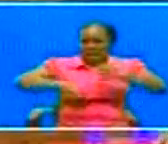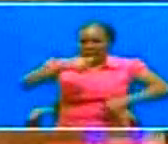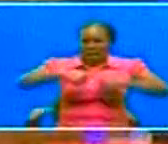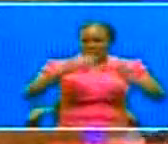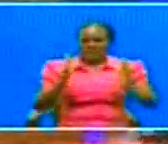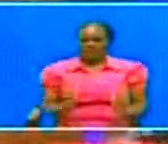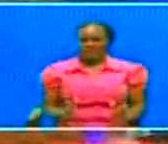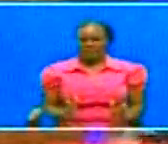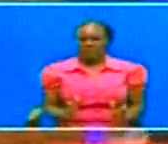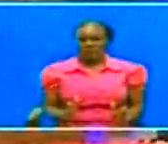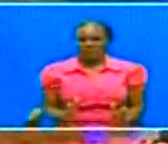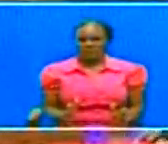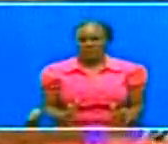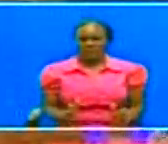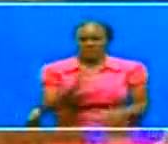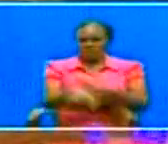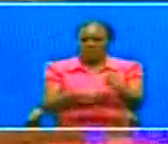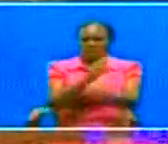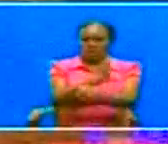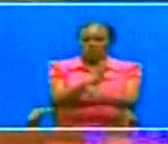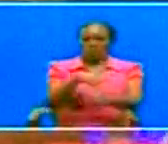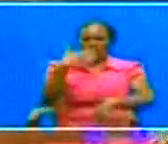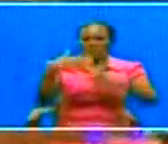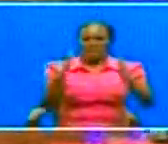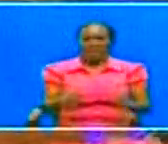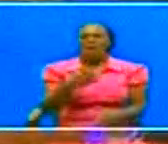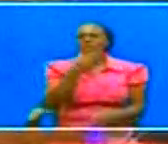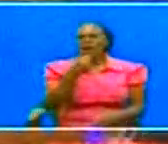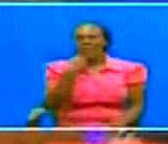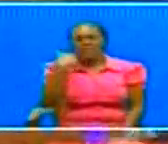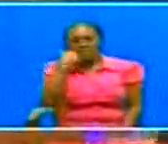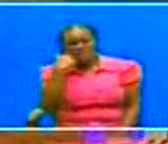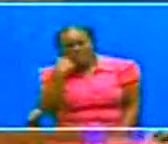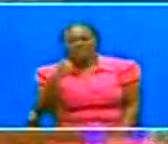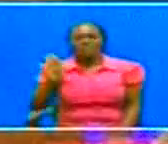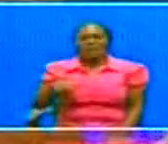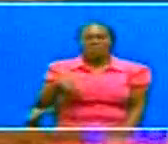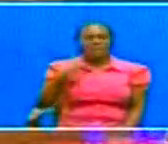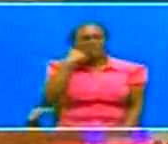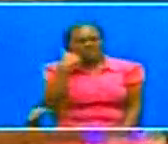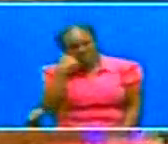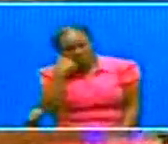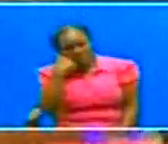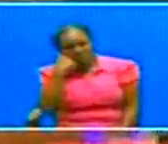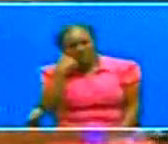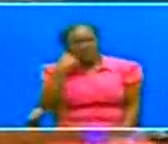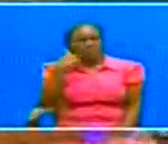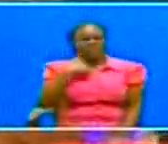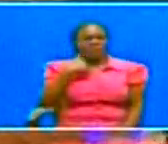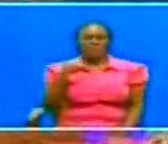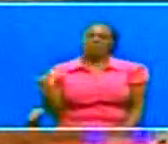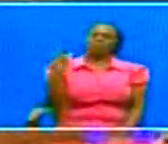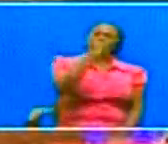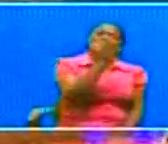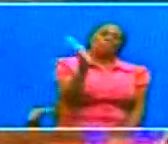Perry. And it was going really well, and then my dad got sick, and then my mom got sick, and then my dad got sick again, and I just got on a plane and